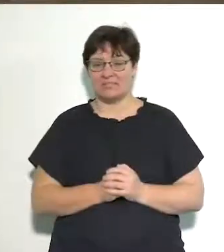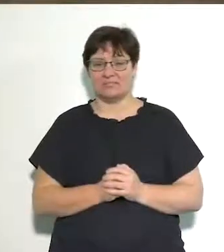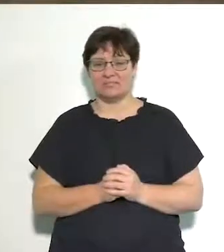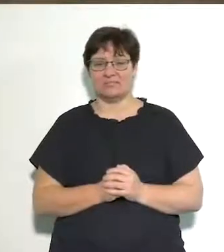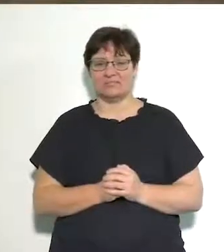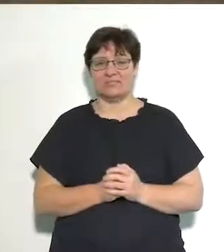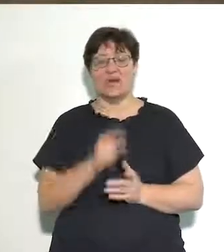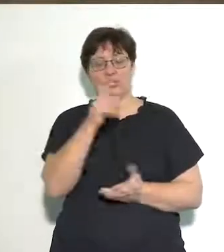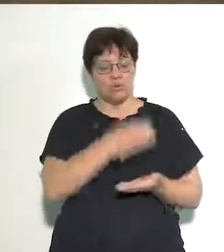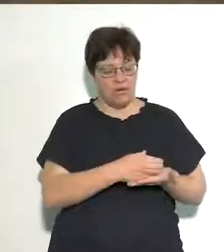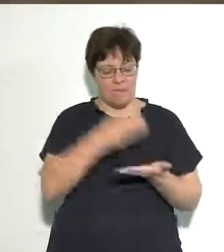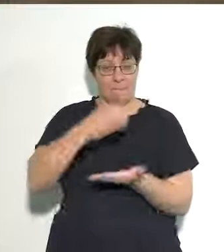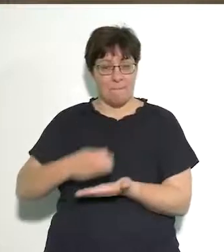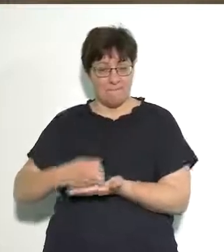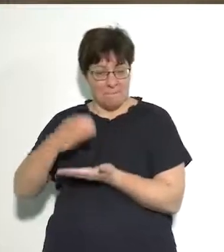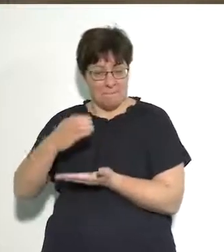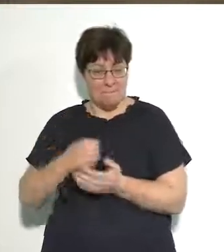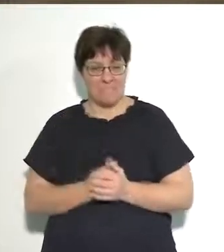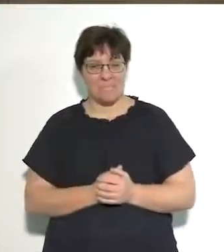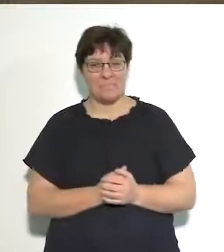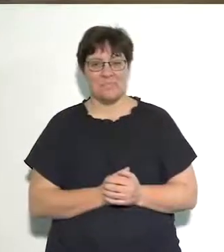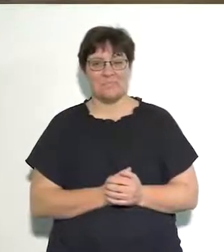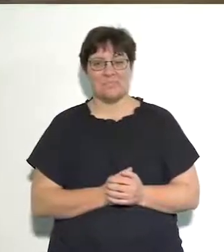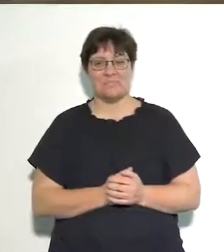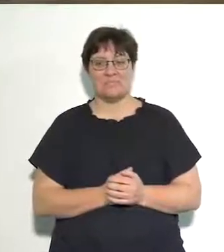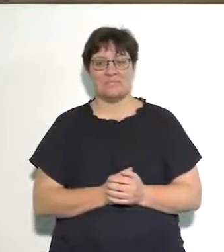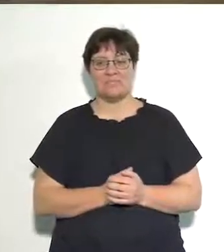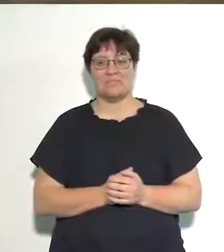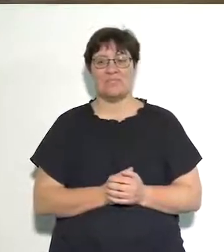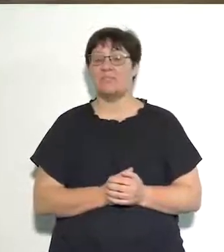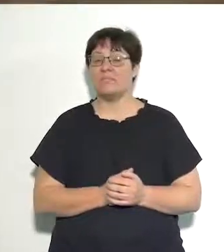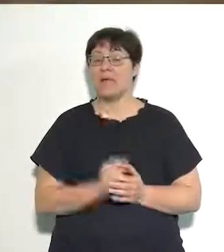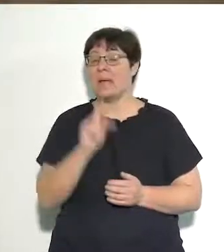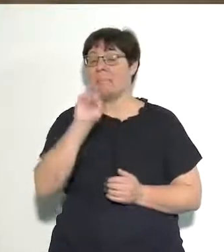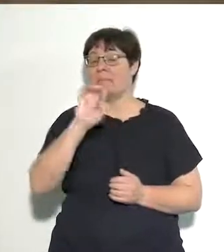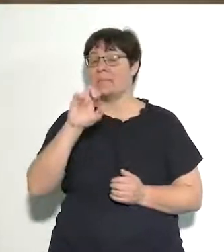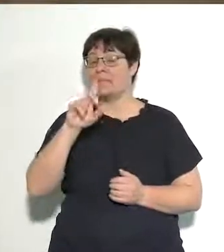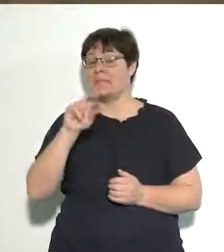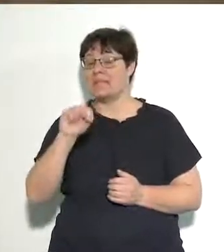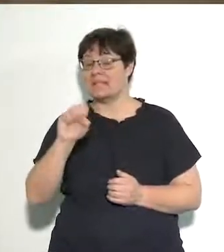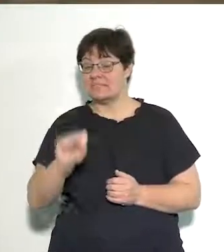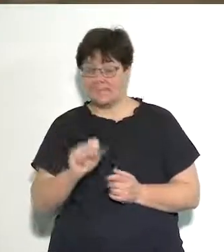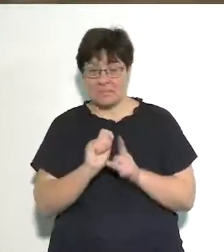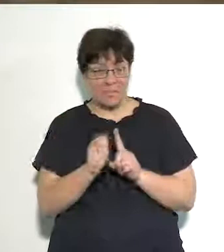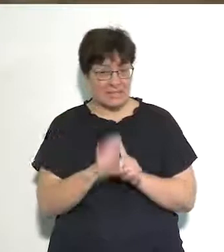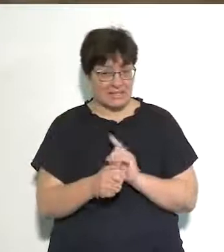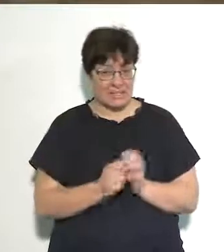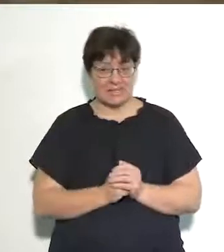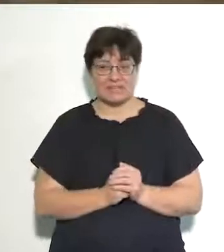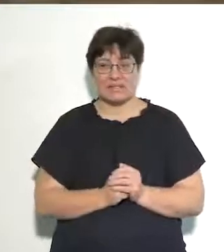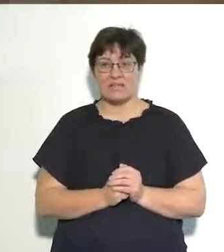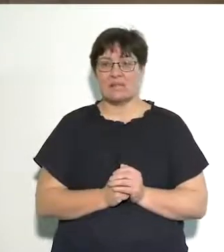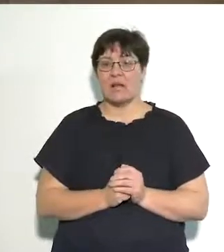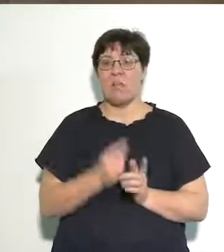string, 2 polystyrene cups, I've got a handful of beans,